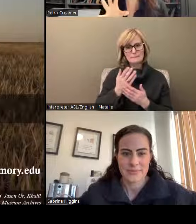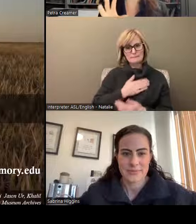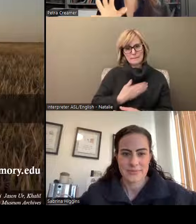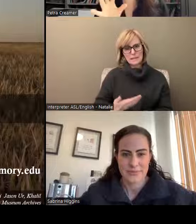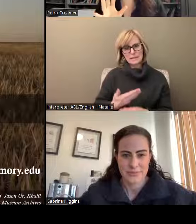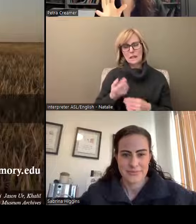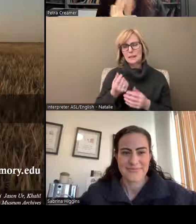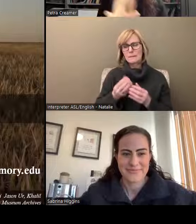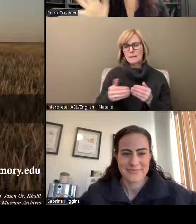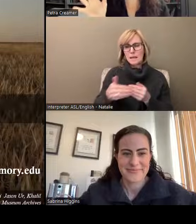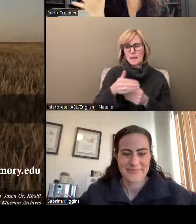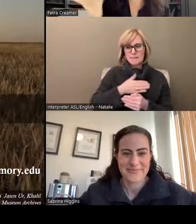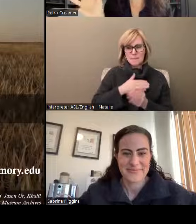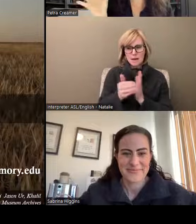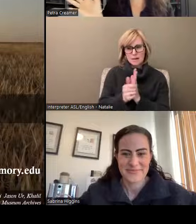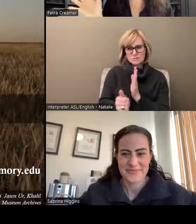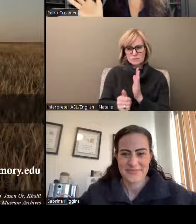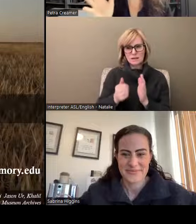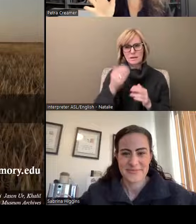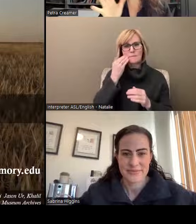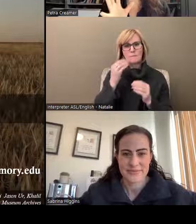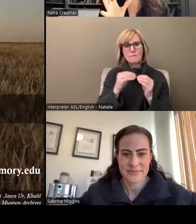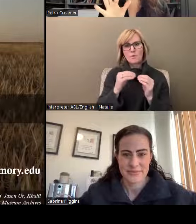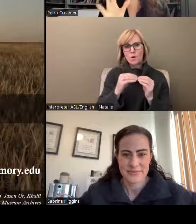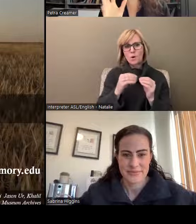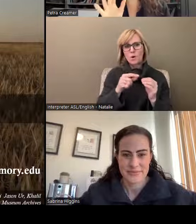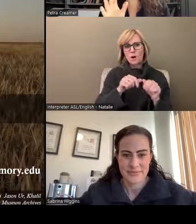bit beyond my expertise. I'm familiar more with the architecture in the